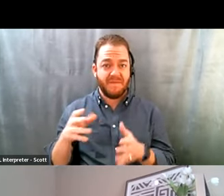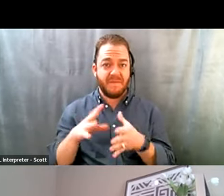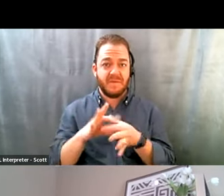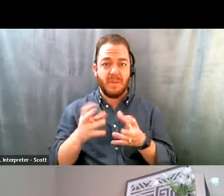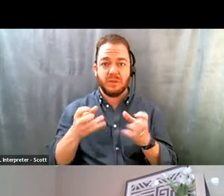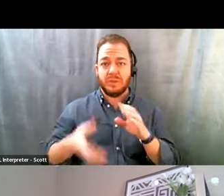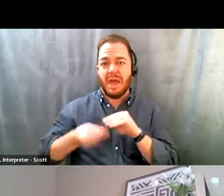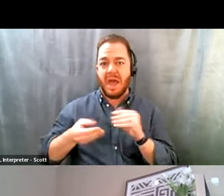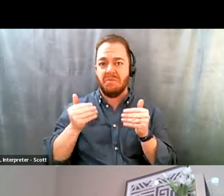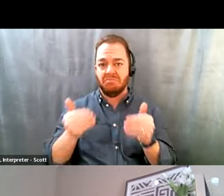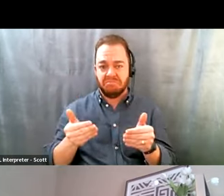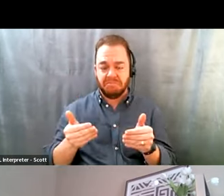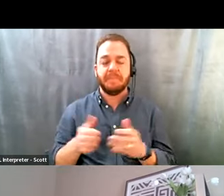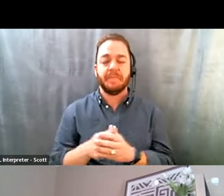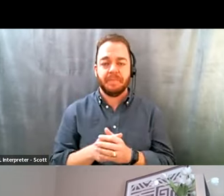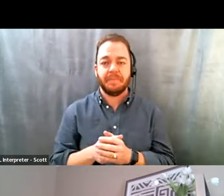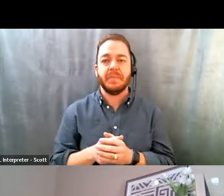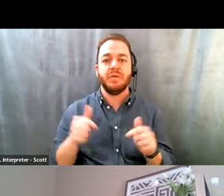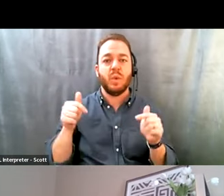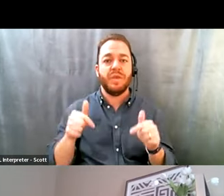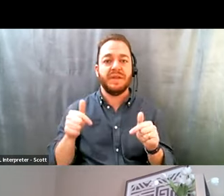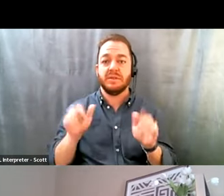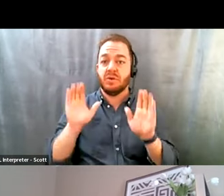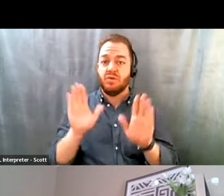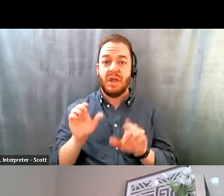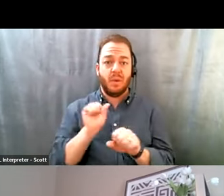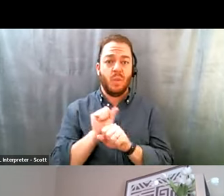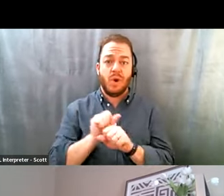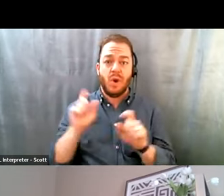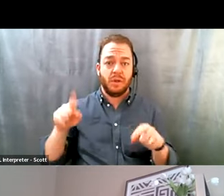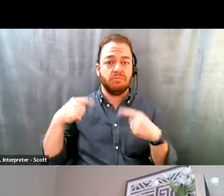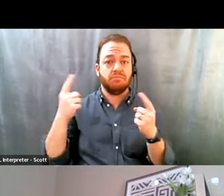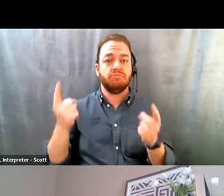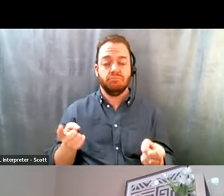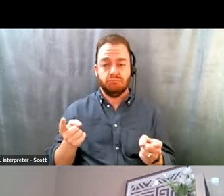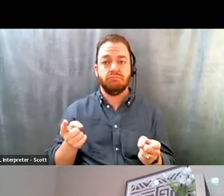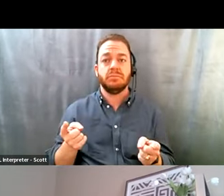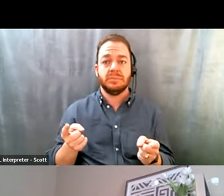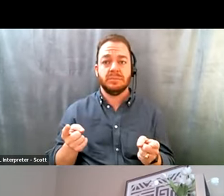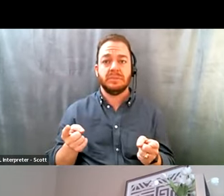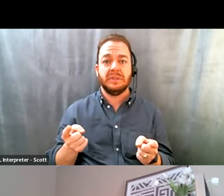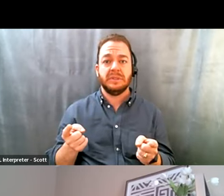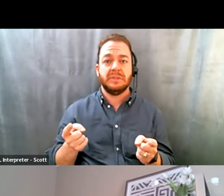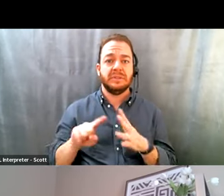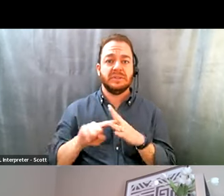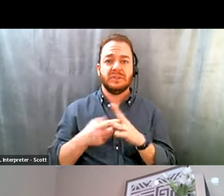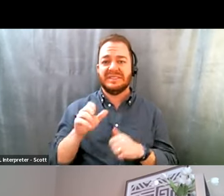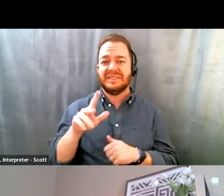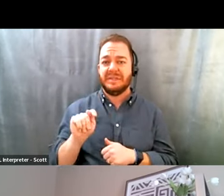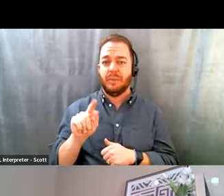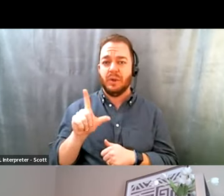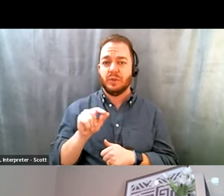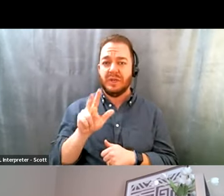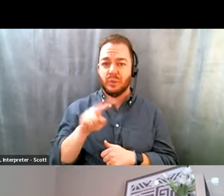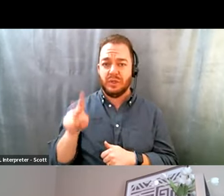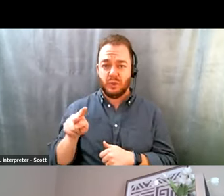add. This is, again, a great work that's been going through and now since September of 2022, which was